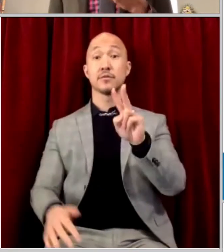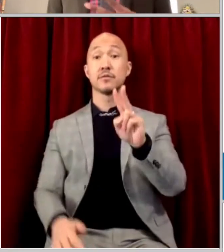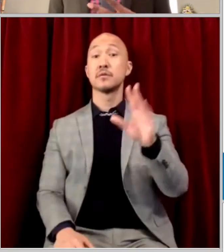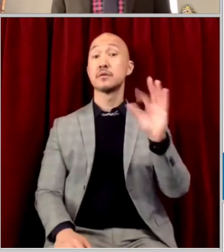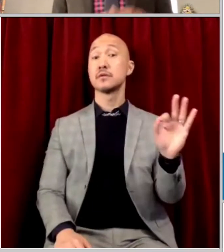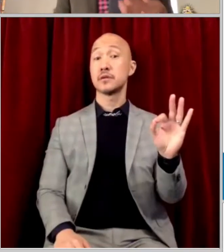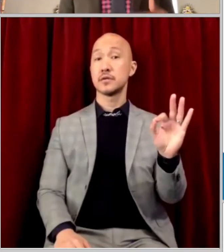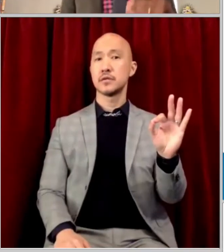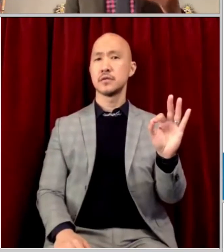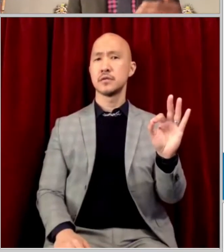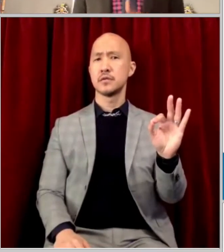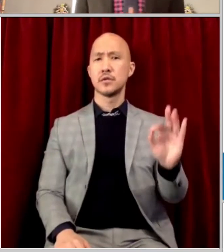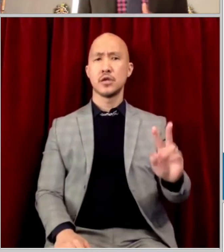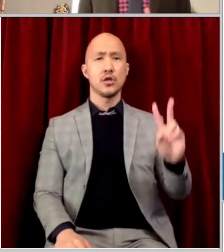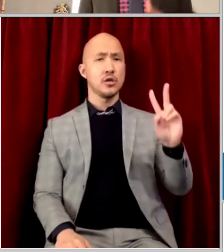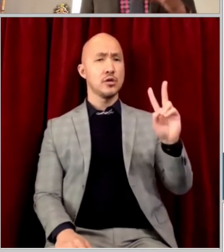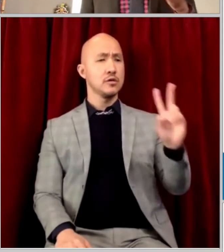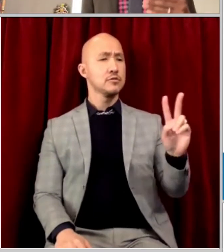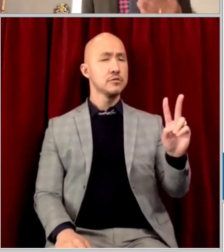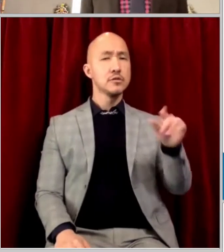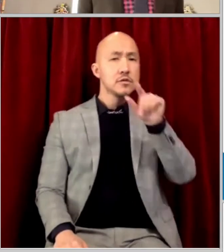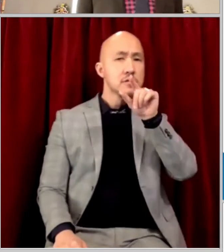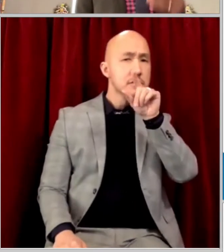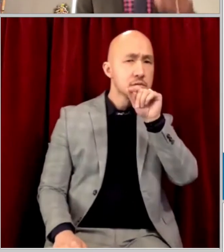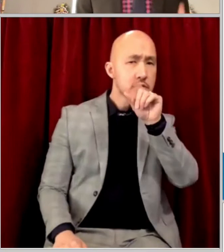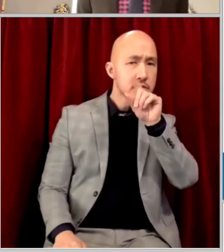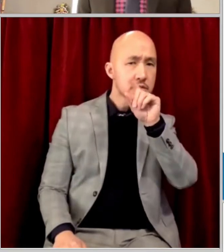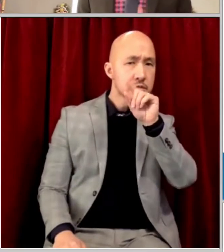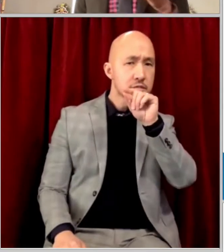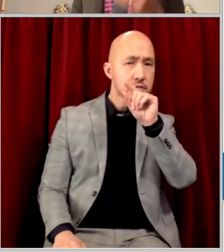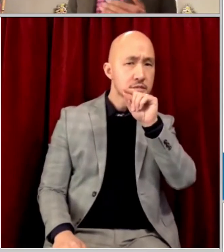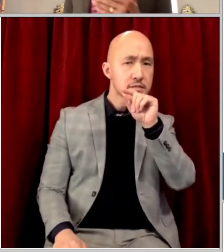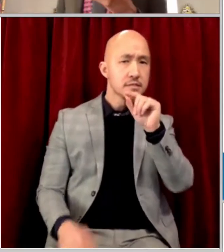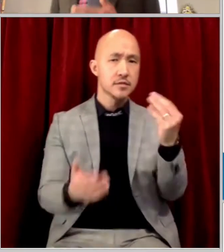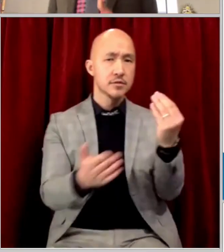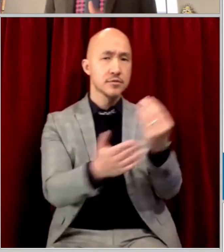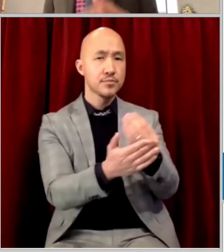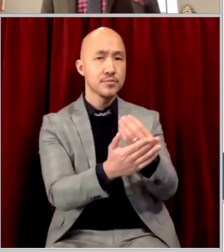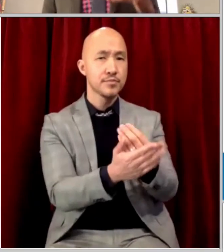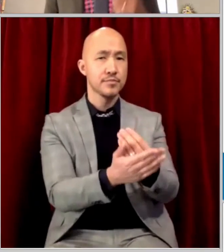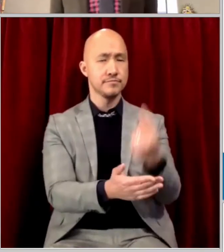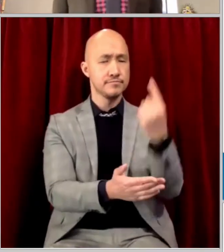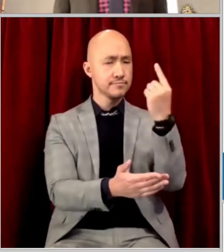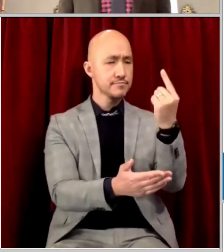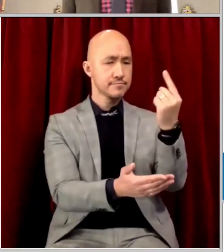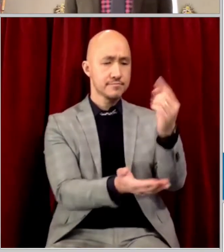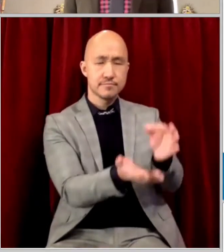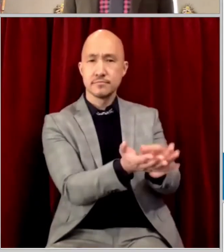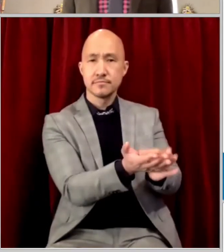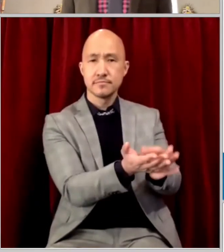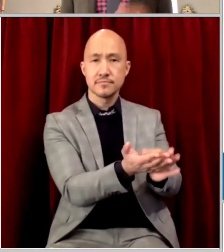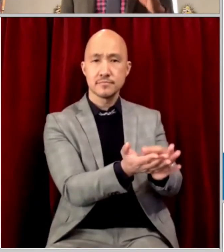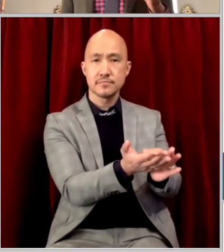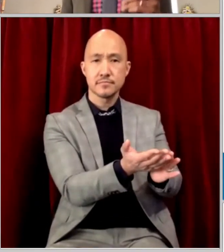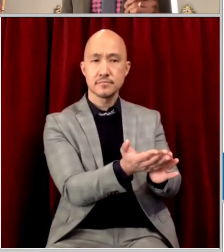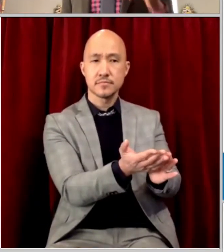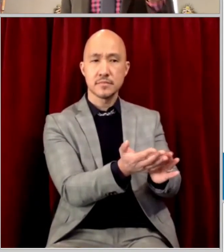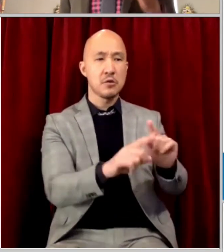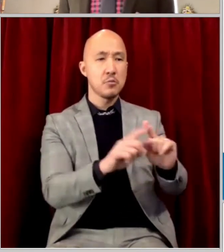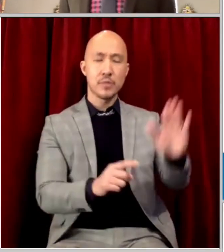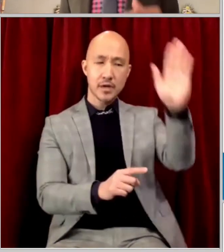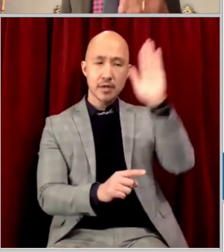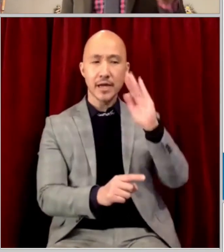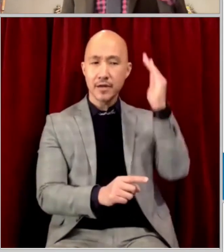two sparrows sold for a copper coin, and not one of them falls to the ground apart from your father's will? But the